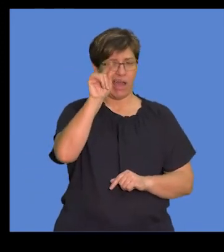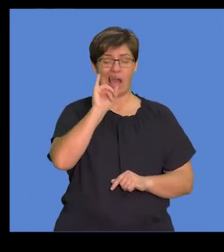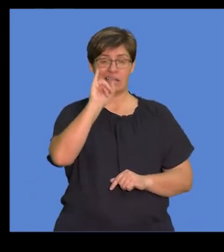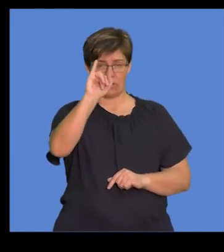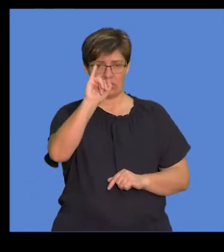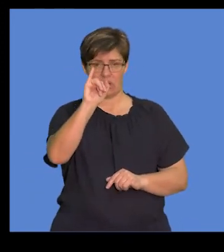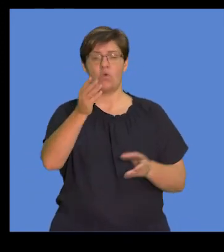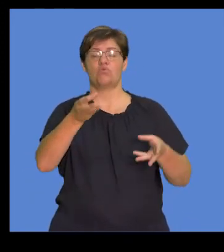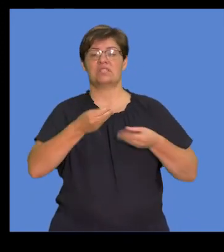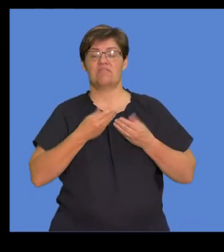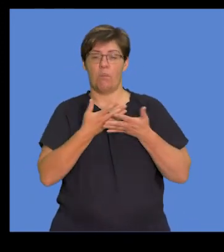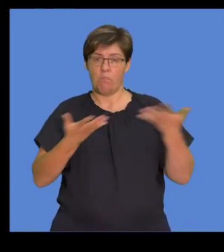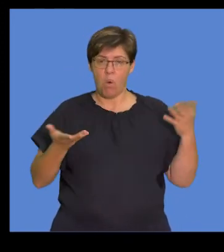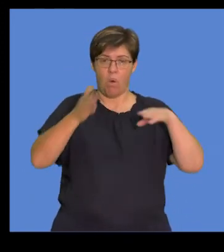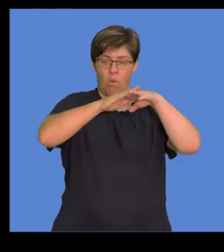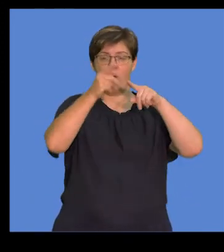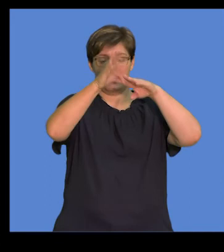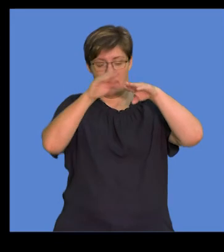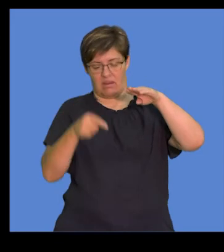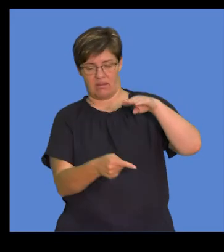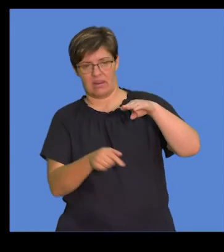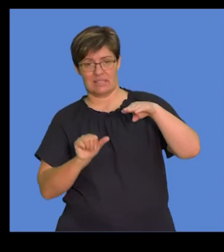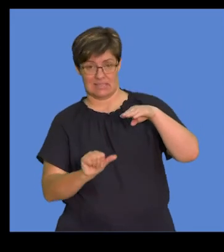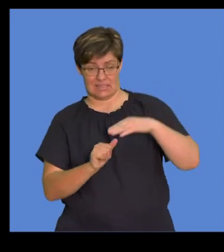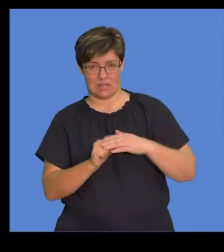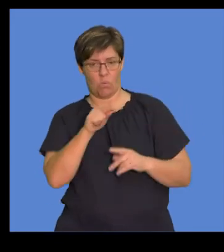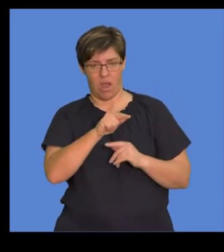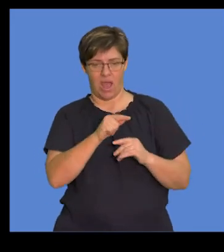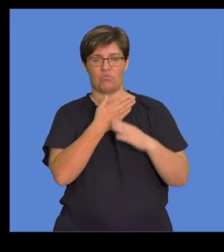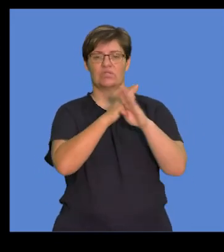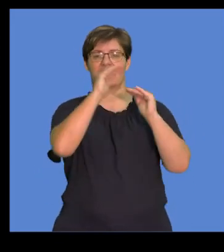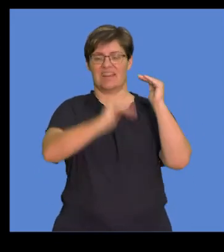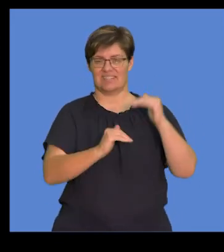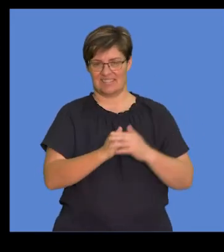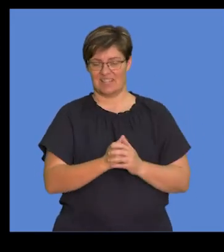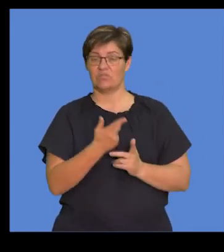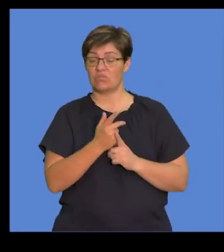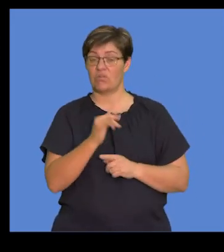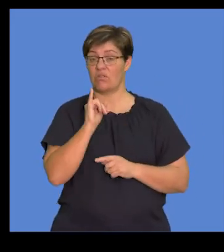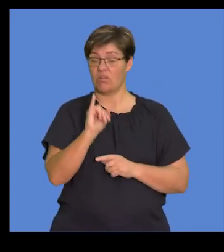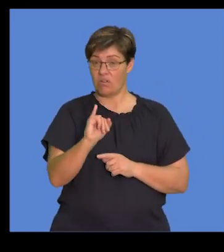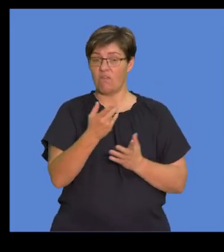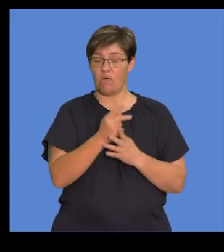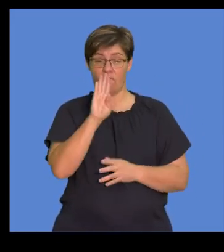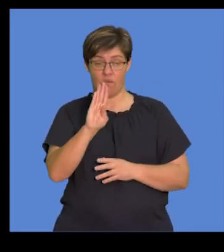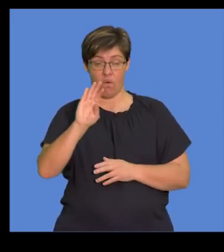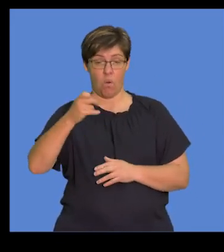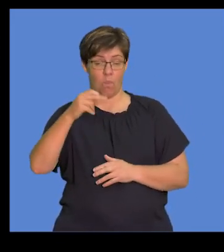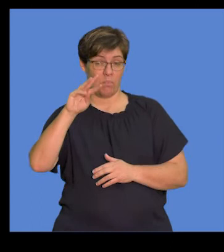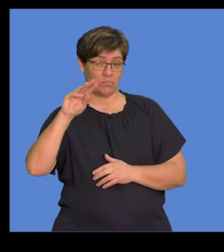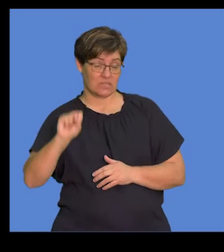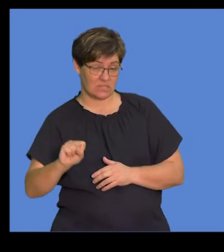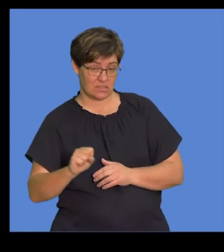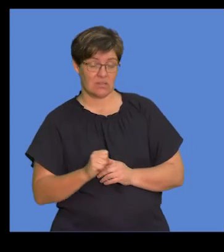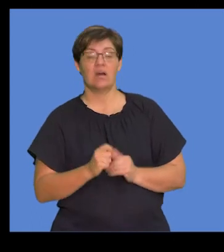some current that is greater than that of 6 ohms because it has lesser resistance. In other words, we are saying current for 4 ohms